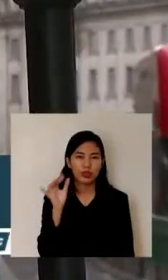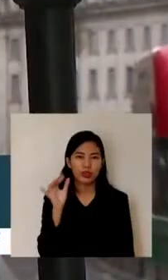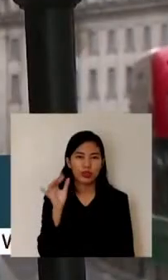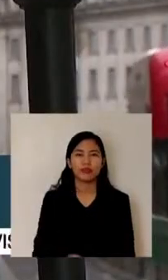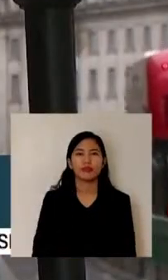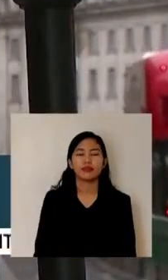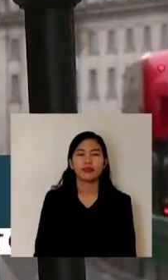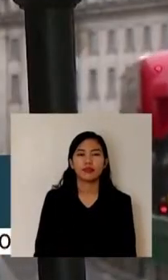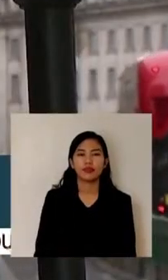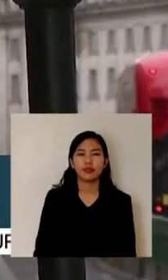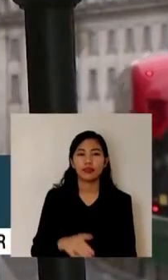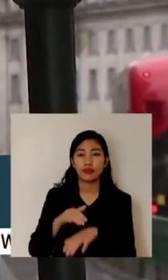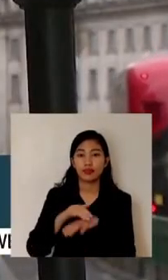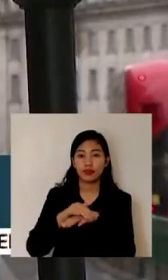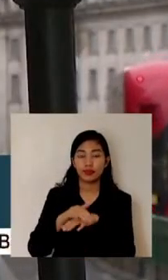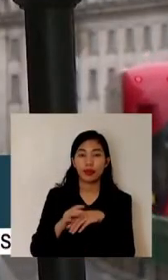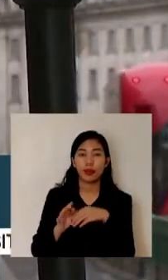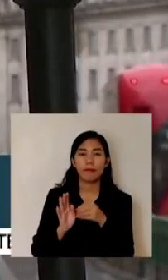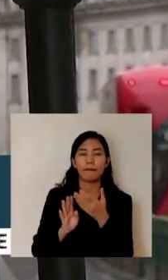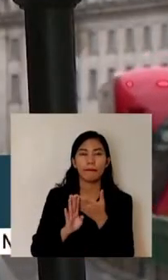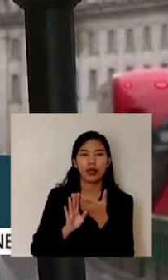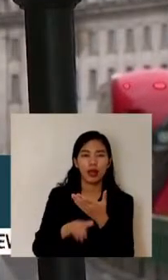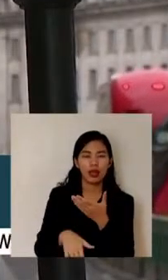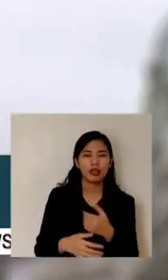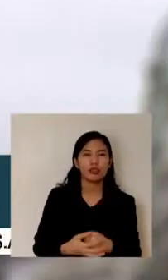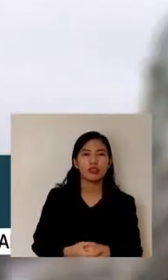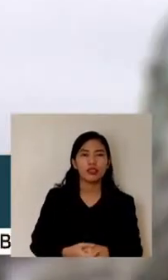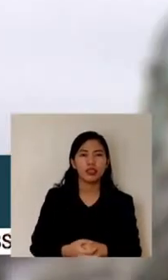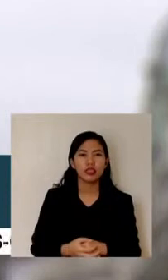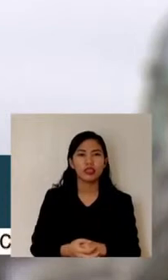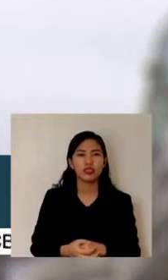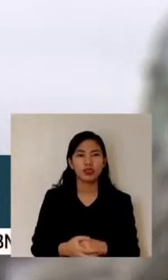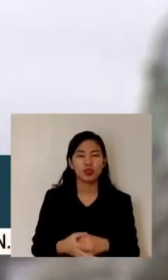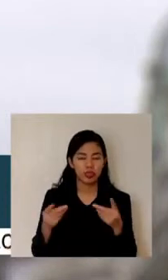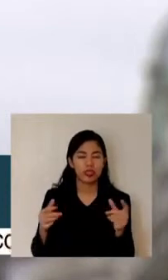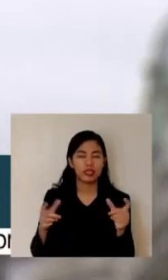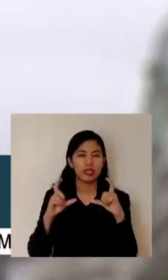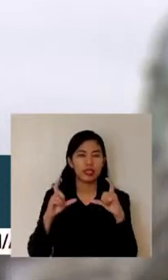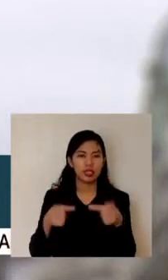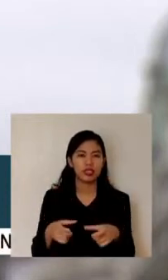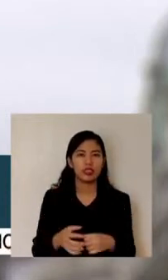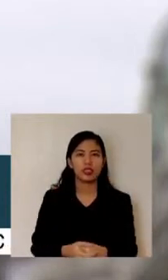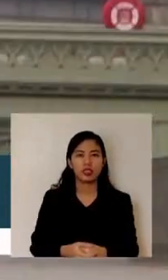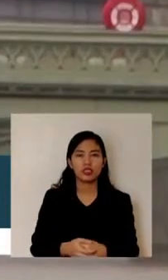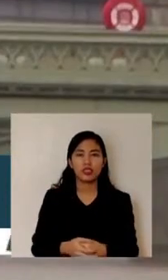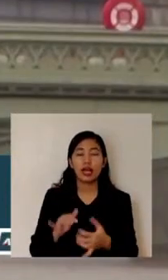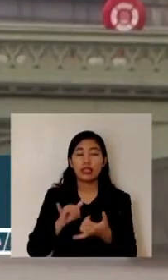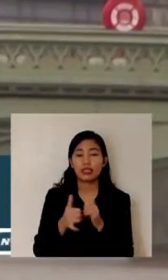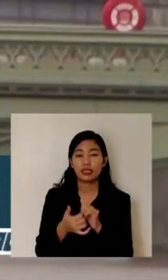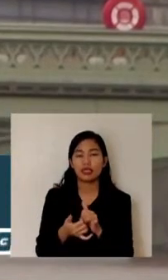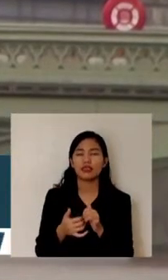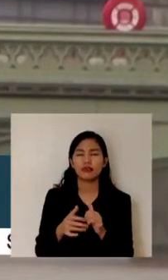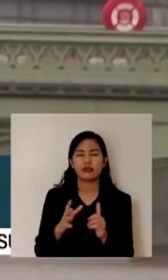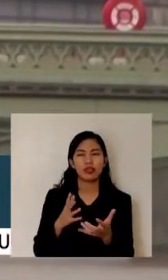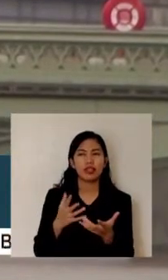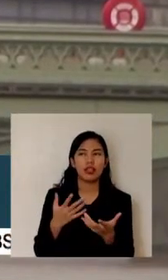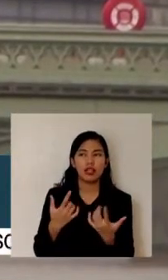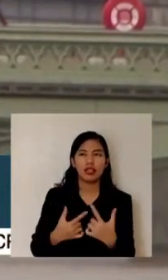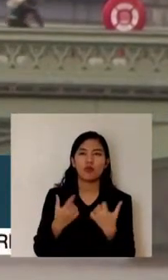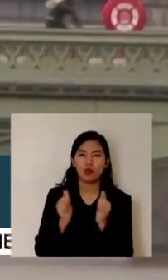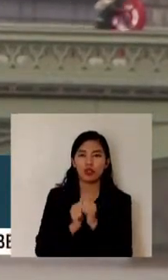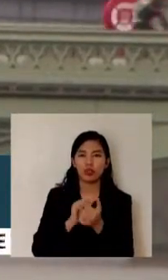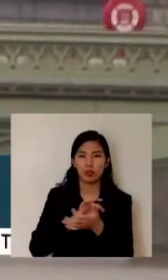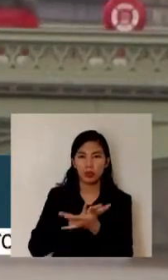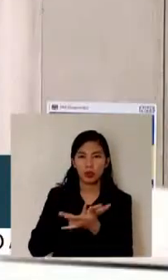England returned to its so-called plan A on Thursday, learning to live with COVID, a disease that is probably here to